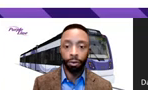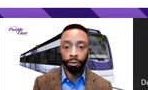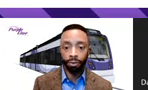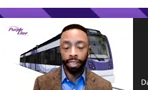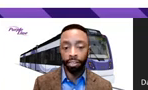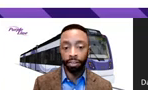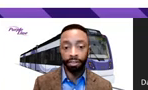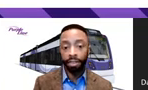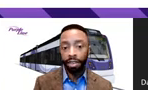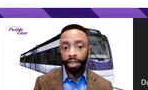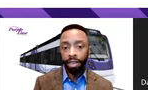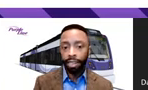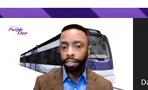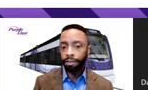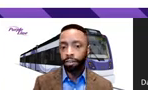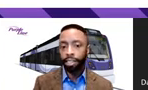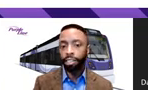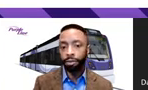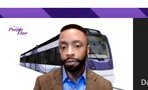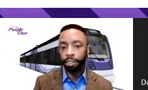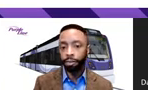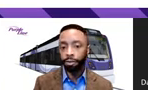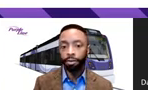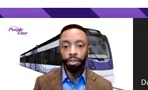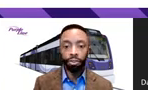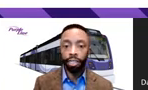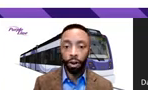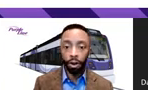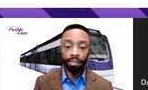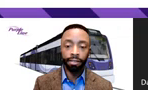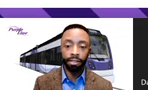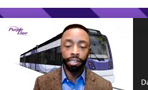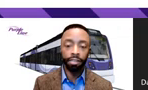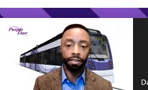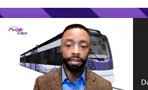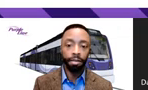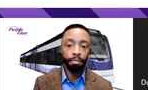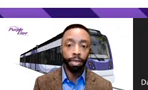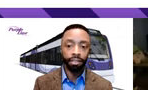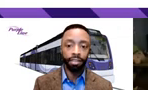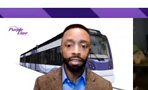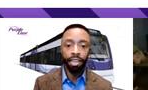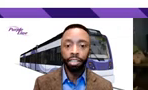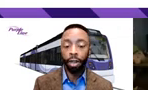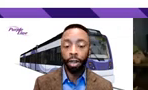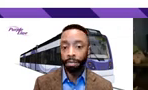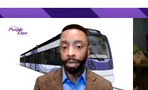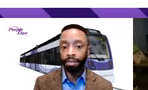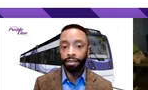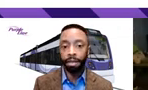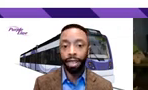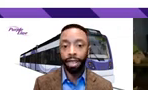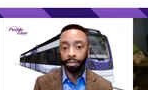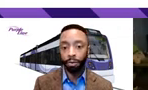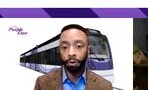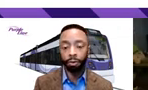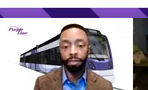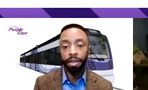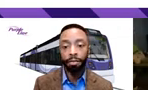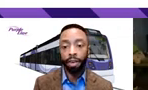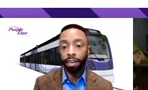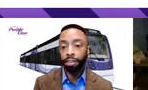Piney Branch Road stations. Each of our stations will feature unique art installations, benches, trash bins, and